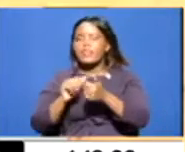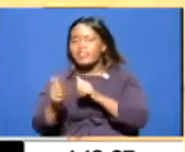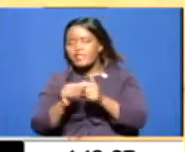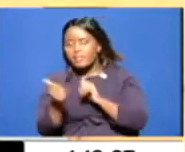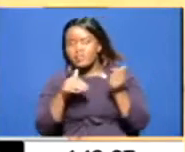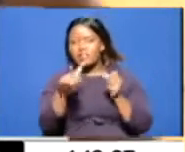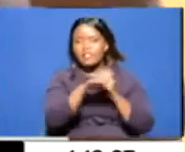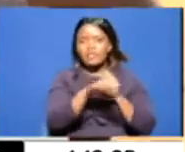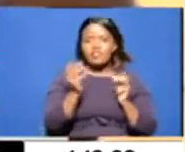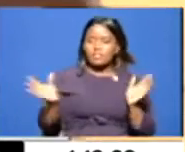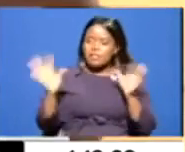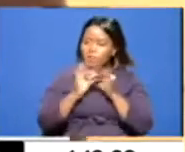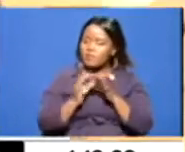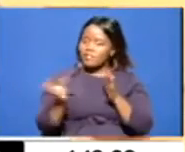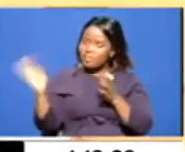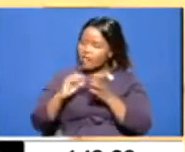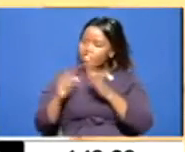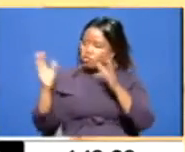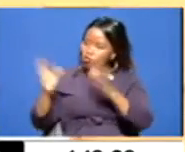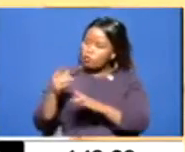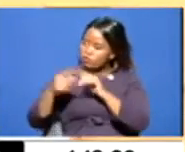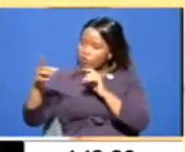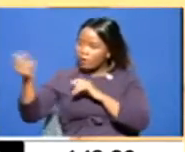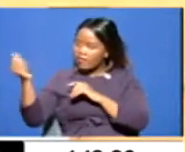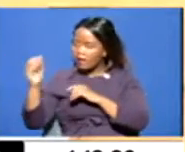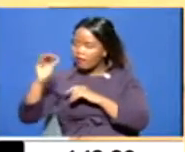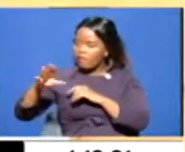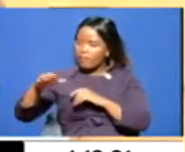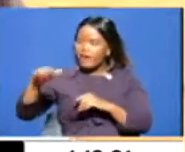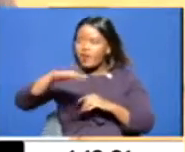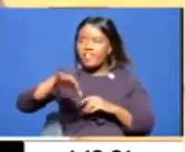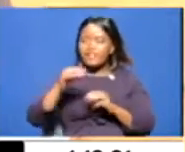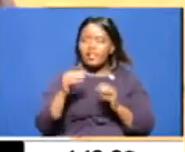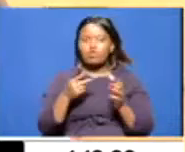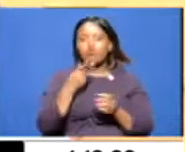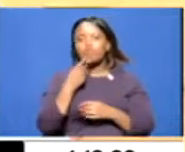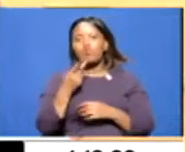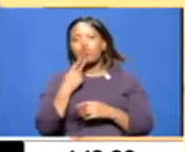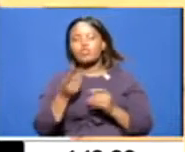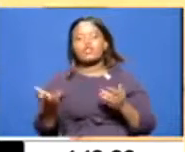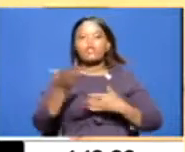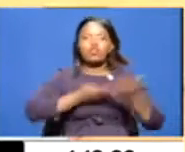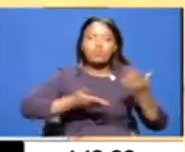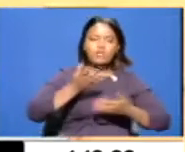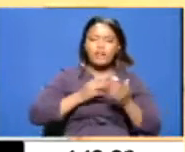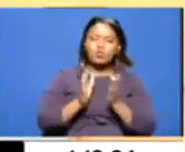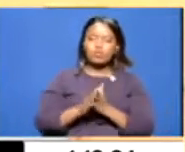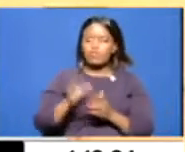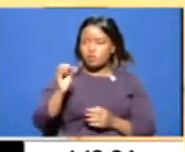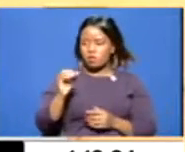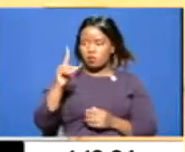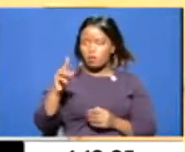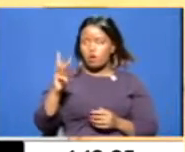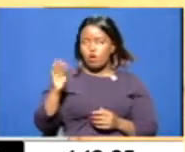bringing together again those from the extreme ends of Okot to come and interact with those within Ol-Moran town